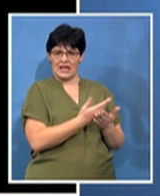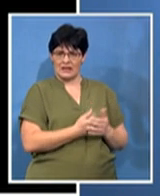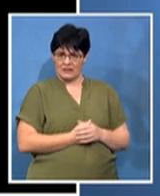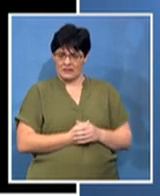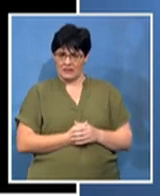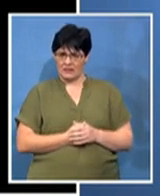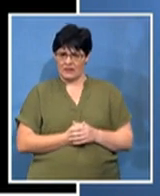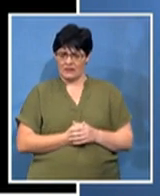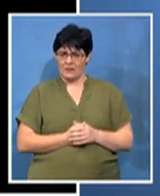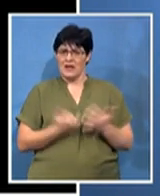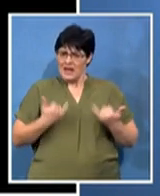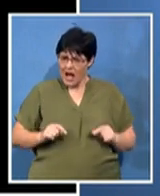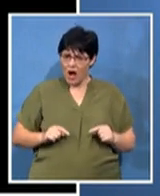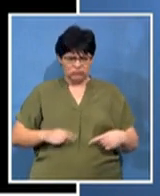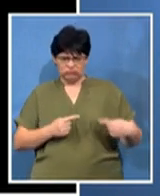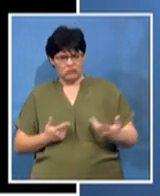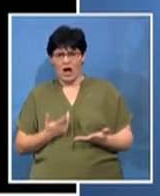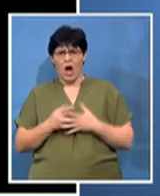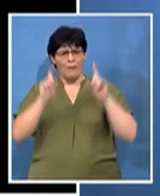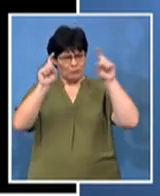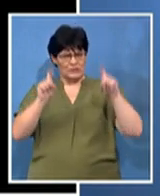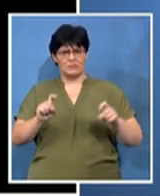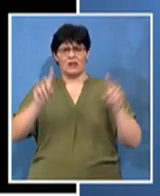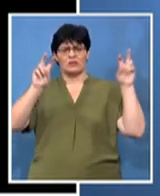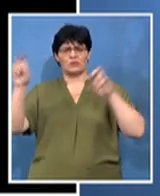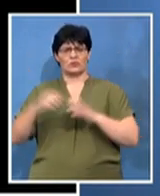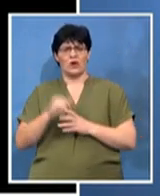principal issue. The IEC is saying that they're actually rescinding